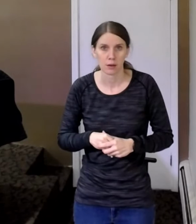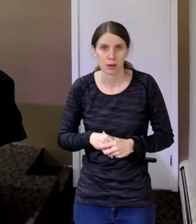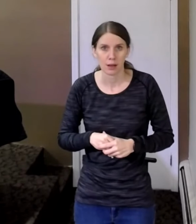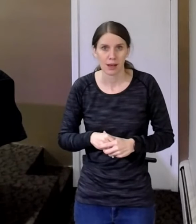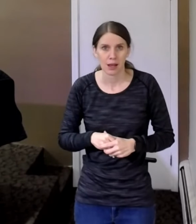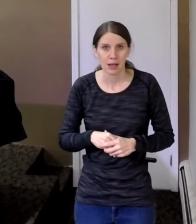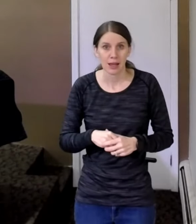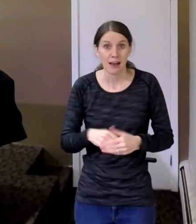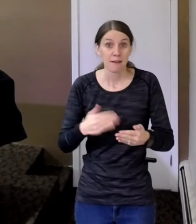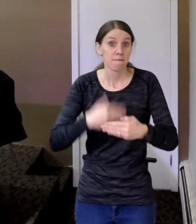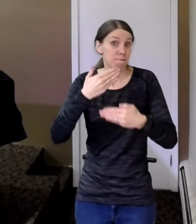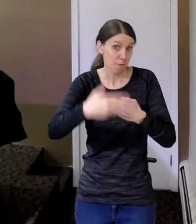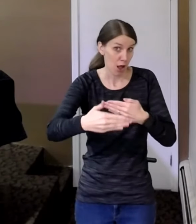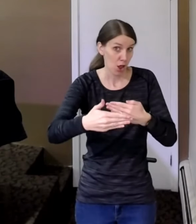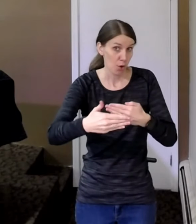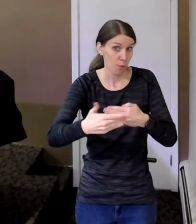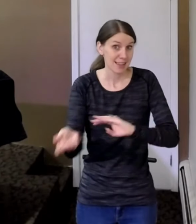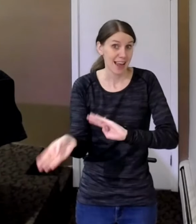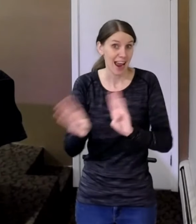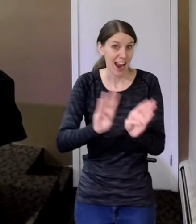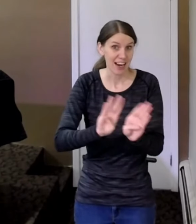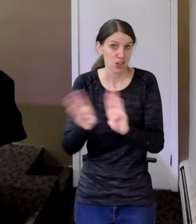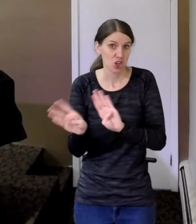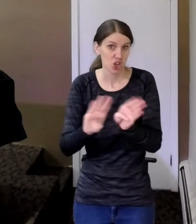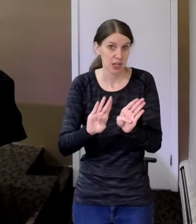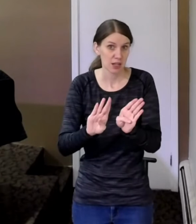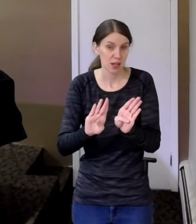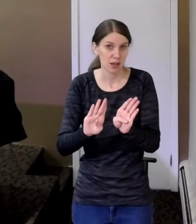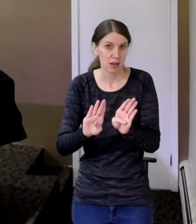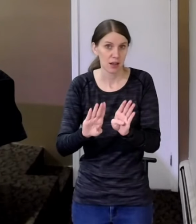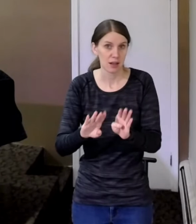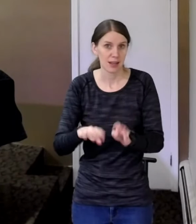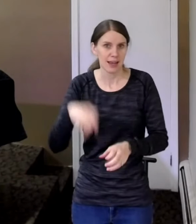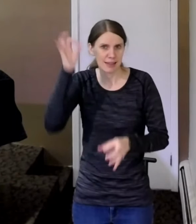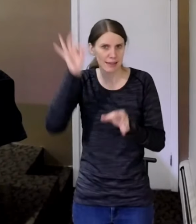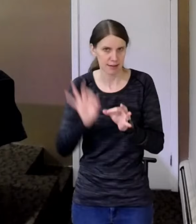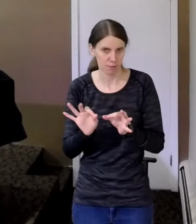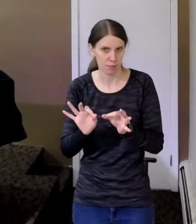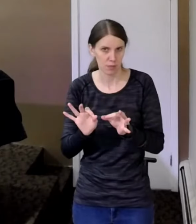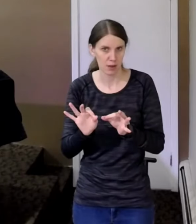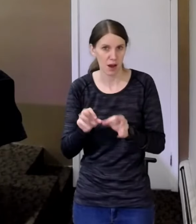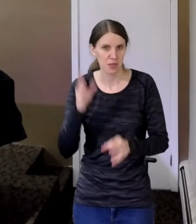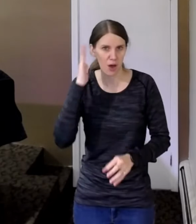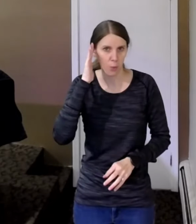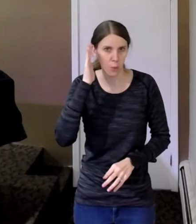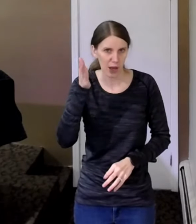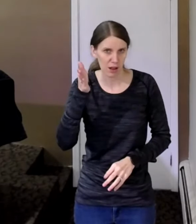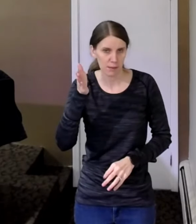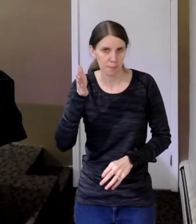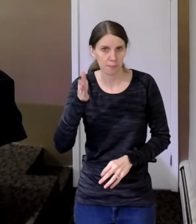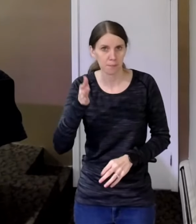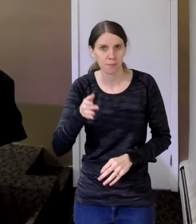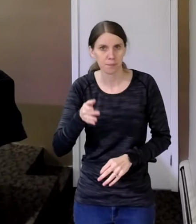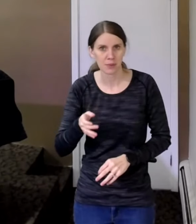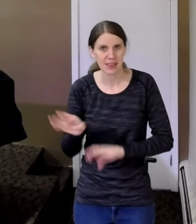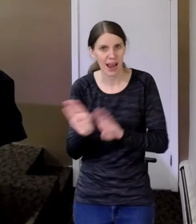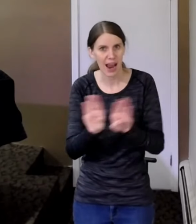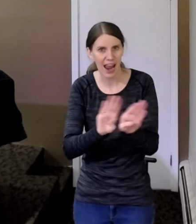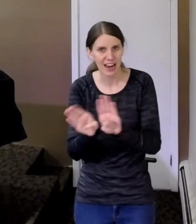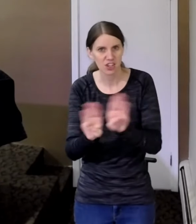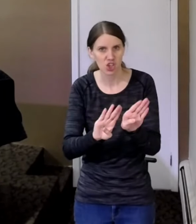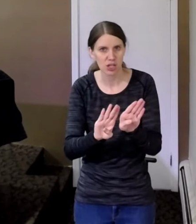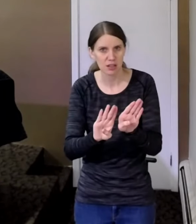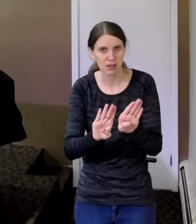involved with it that is an act of the will. Now, the act of the will, these actions that we